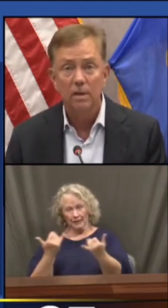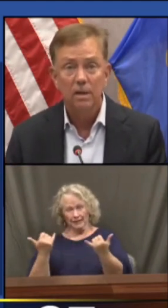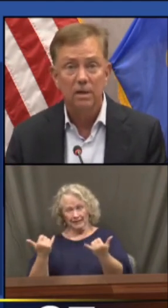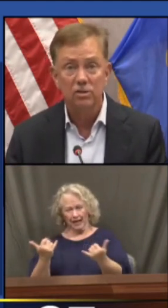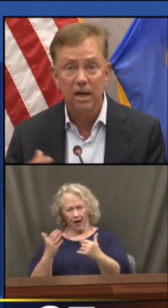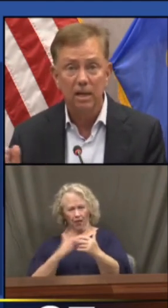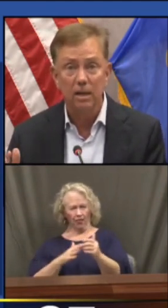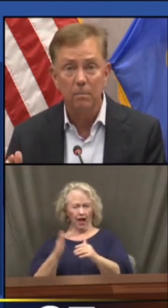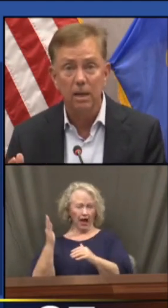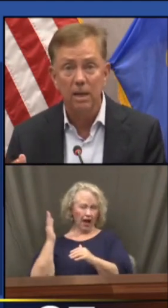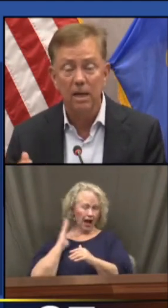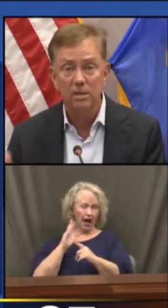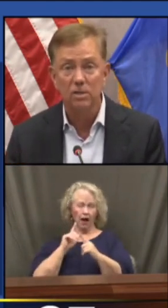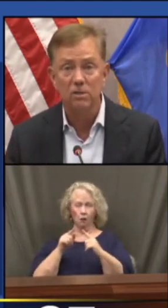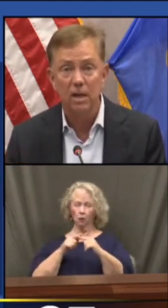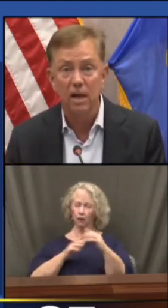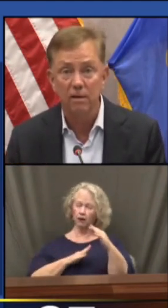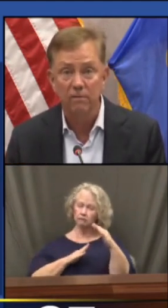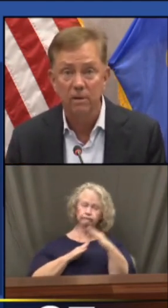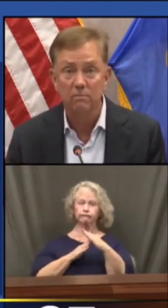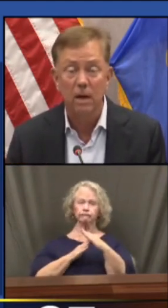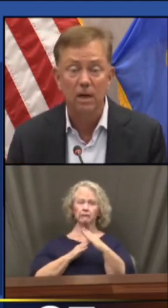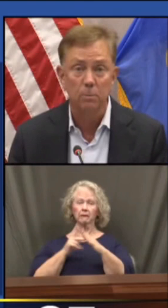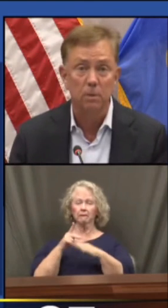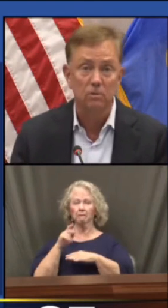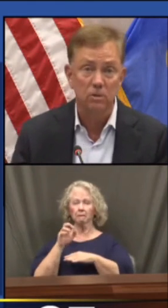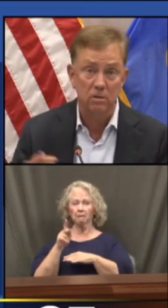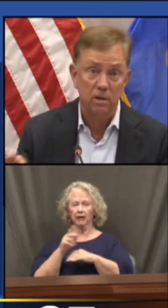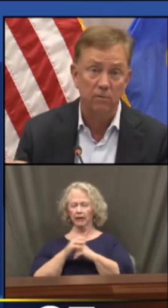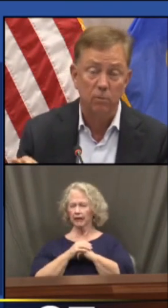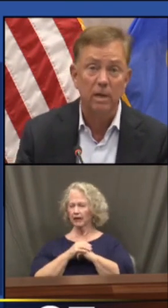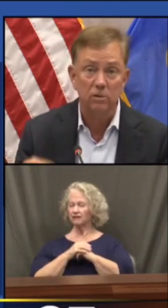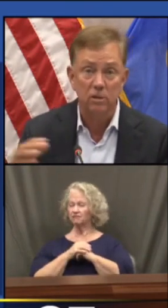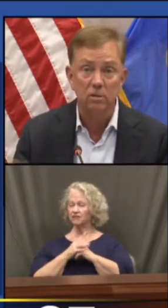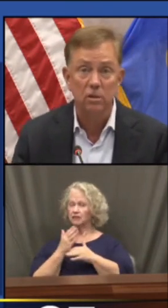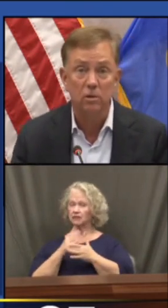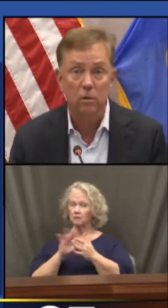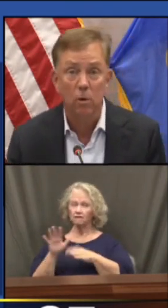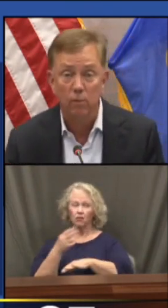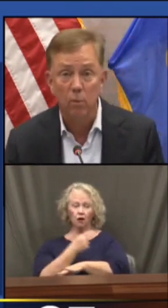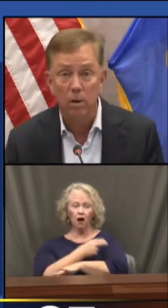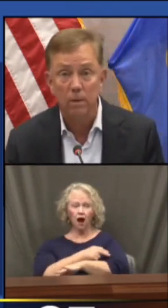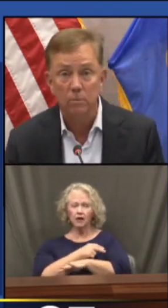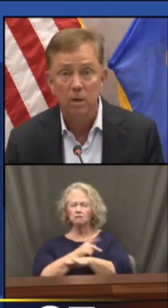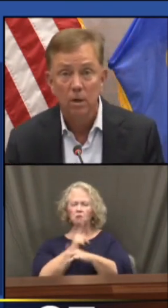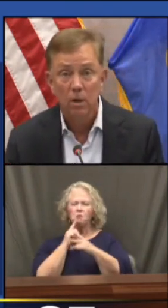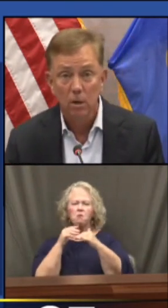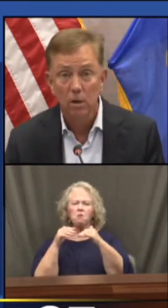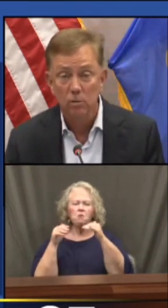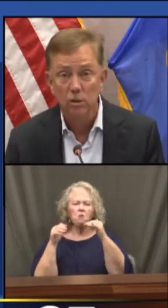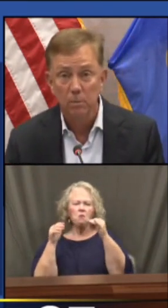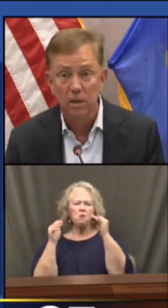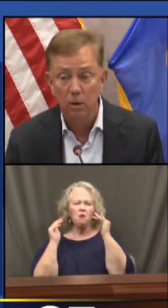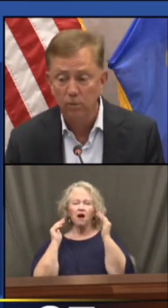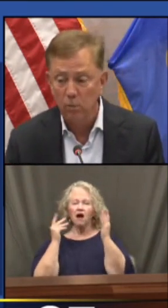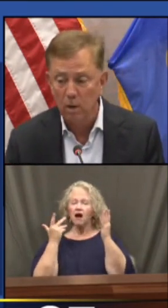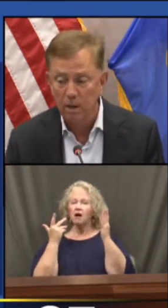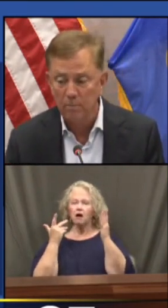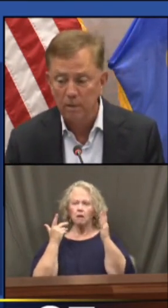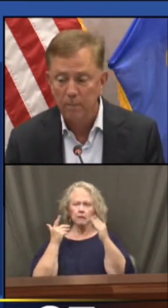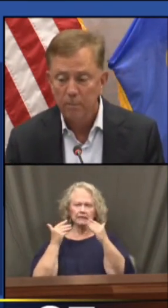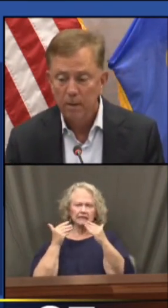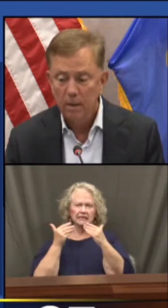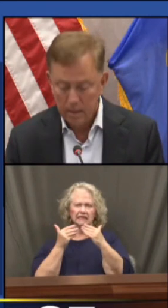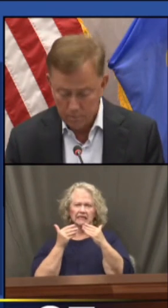COVID. Sadly, in many cases, they have hospitals in different regions who are overwhelmed or close to being